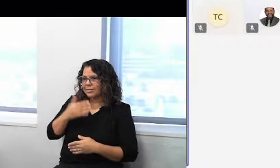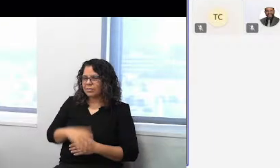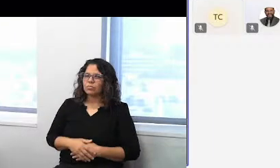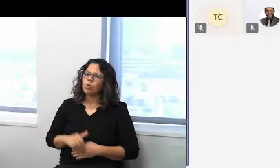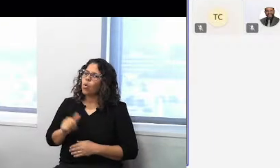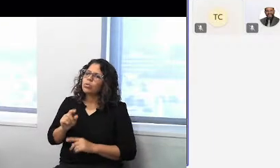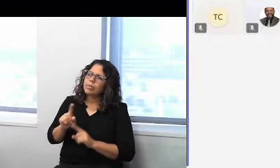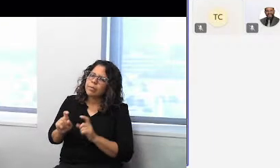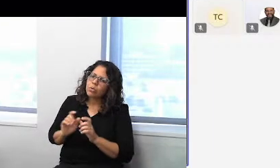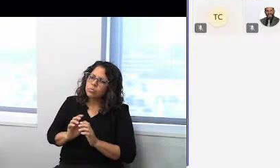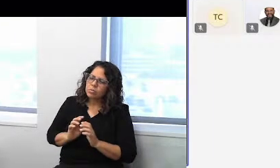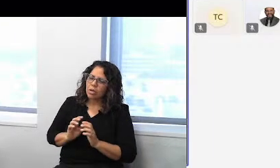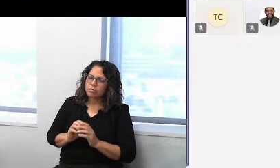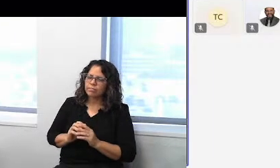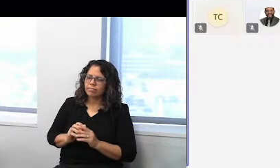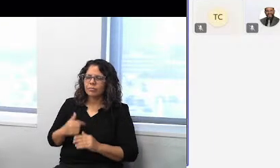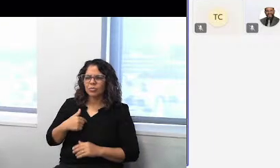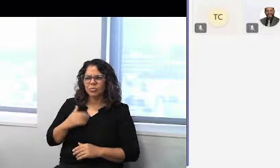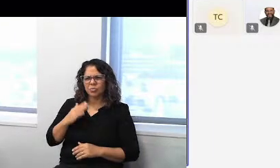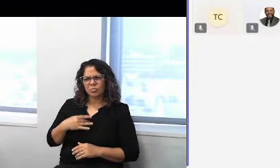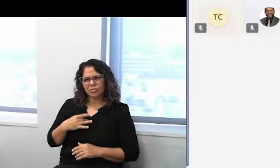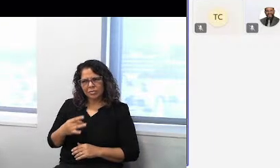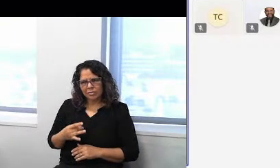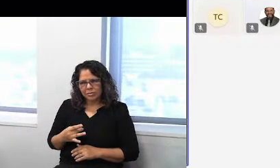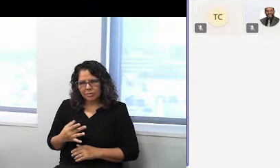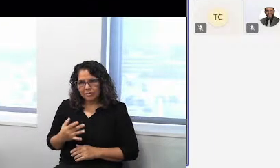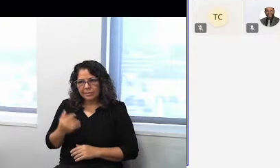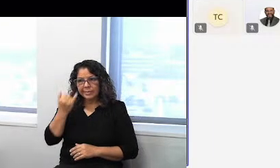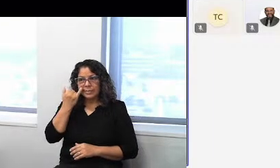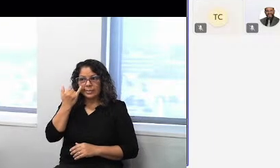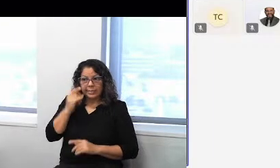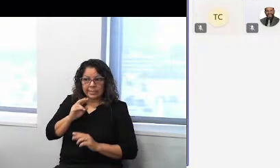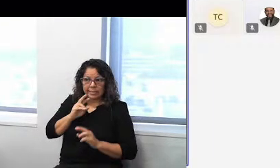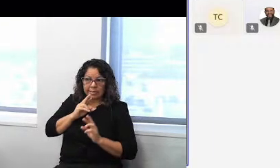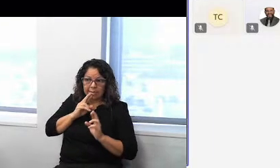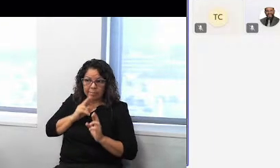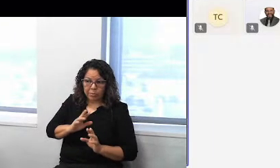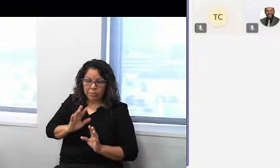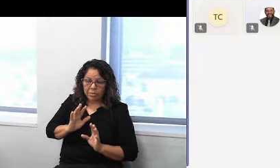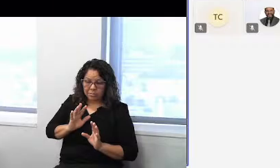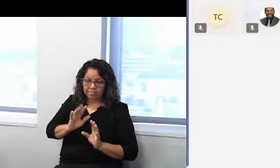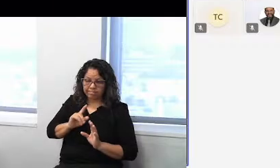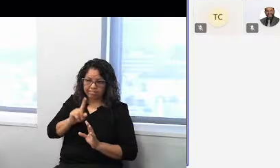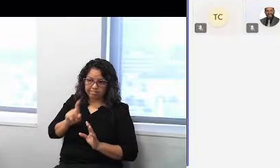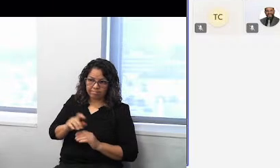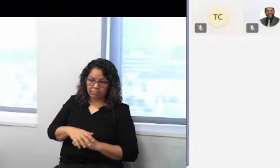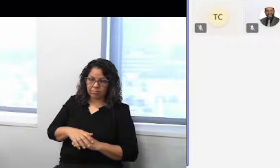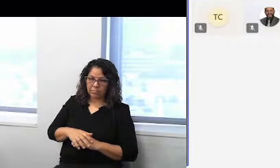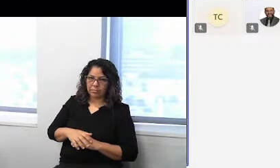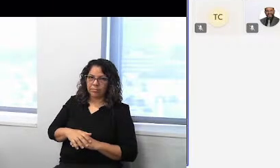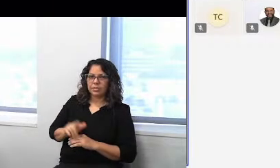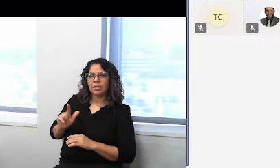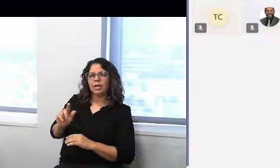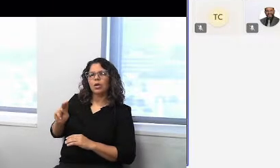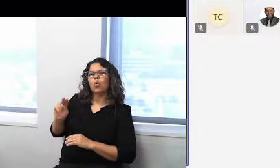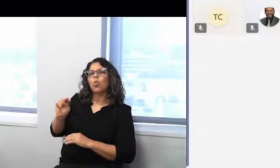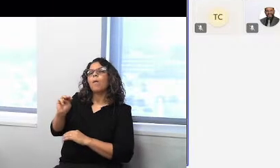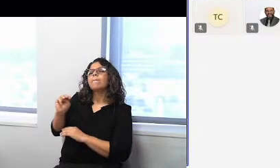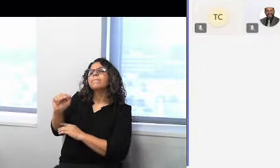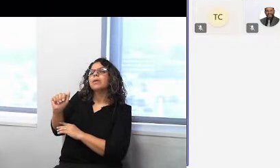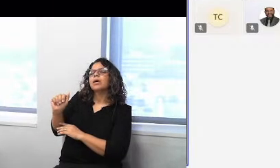I would like you to answer if you know that whether LUMA MTRs are